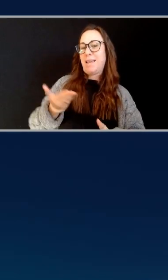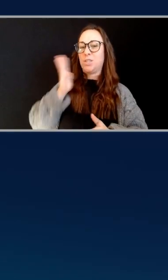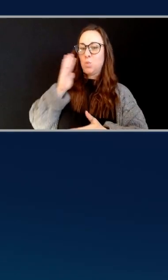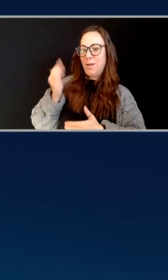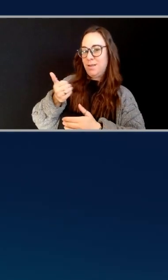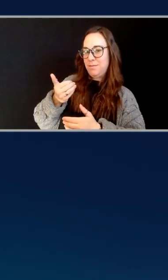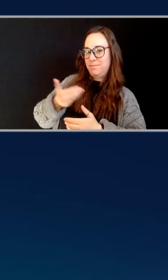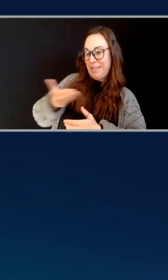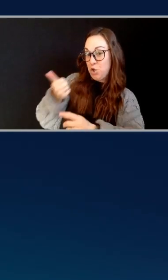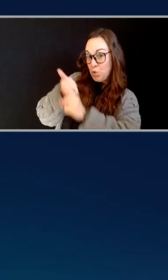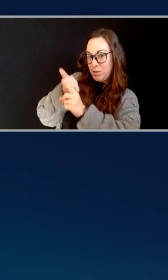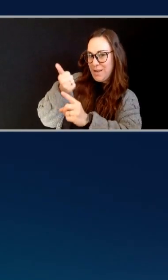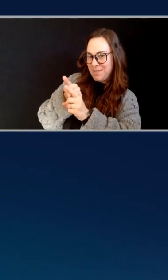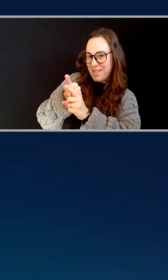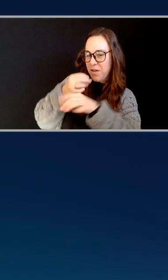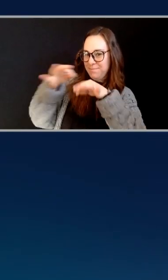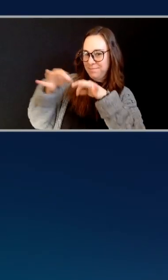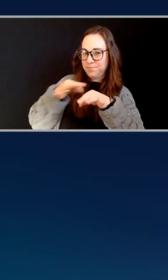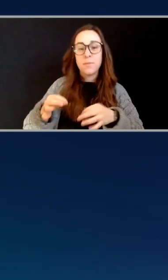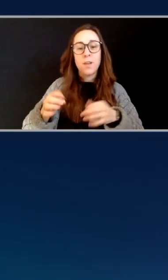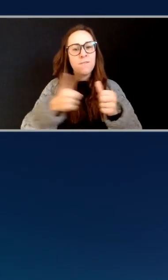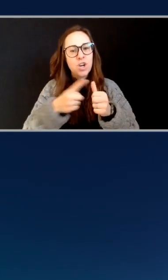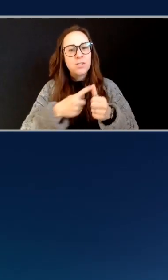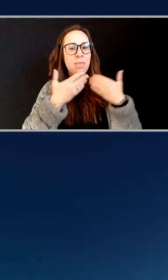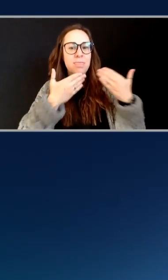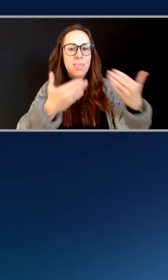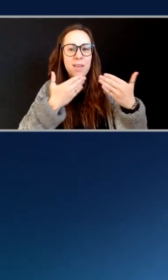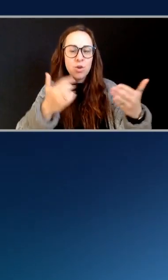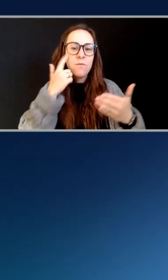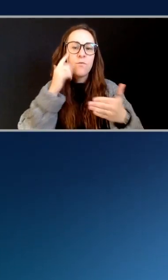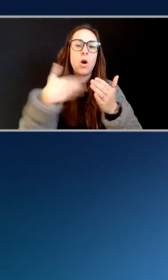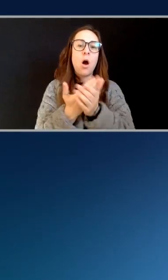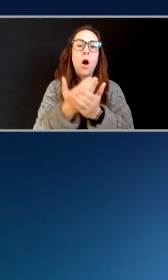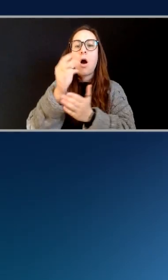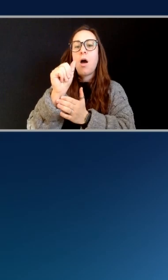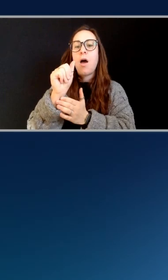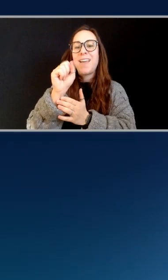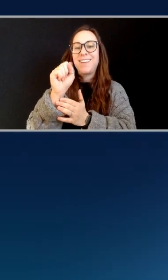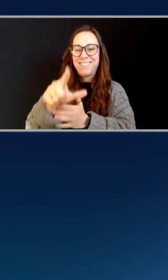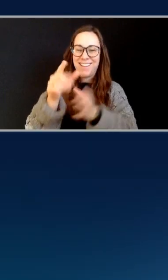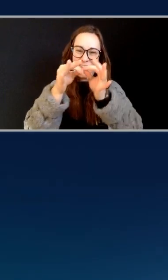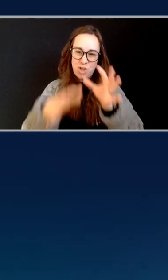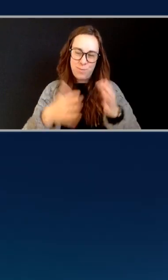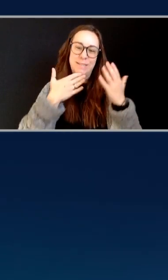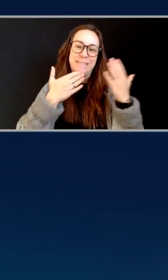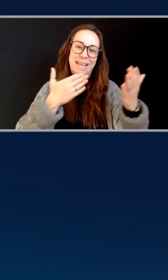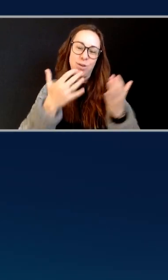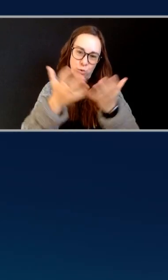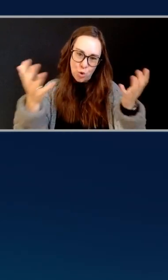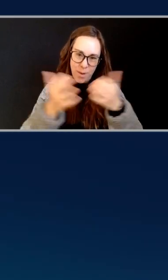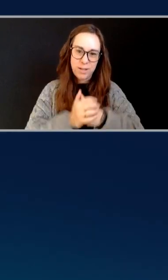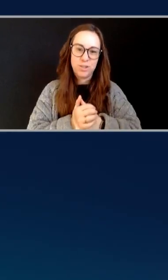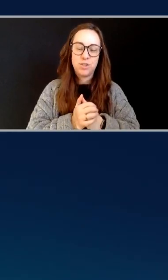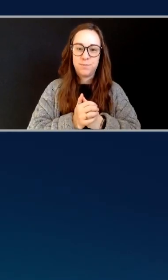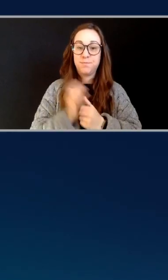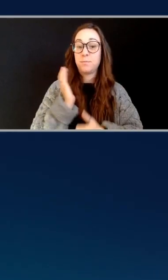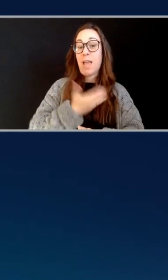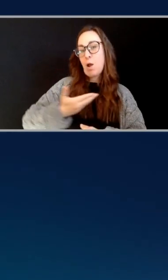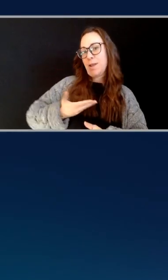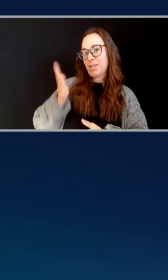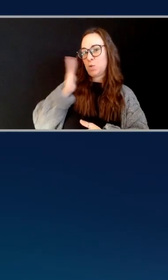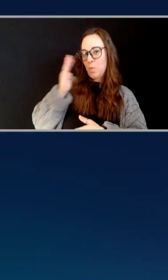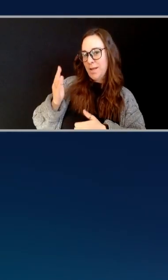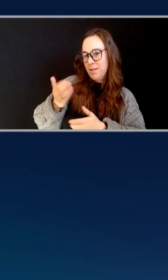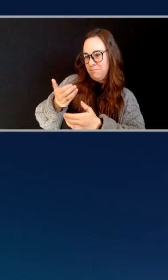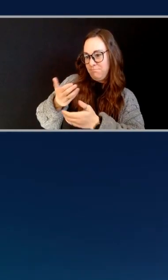first. I want to, first of all, give thanks to our ASL interpreters here, so thank you so much. And I will let our guests introduce themselves. So let's start